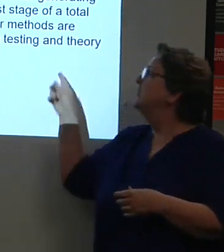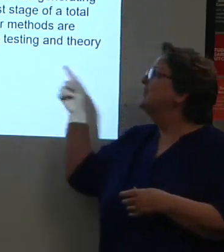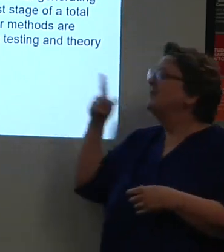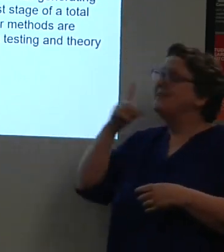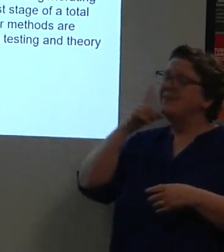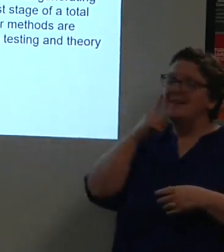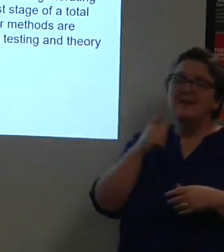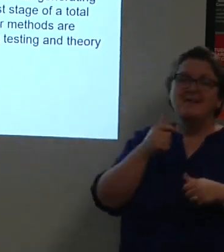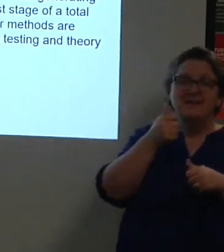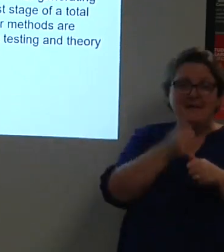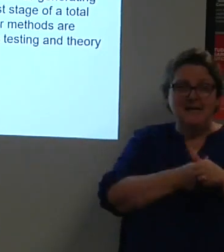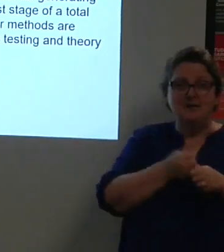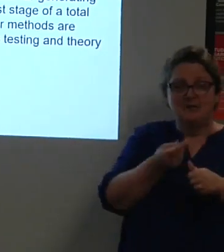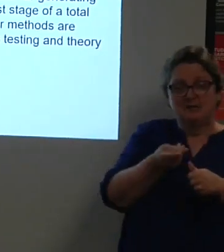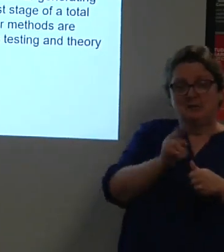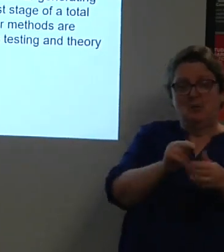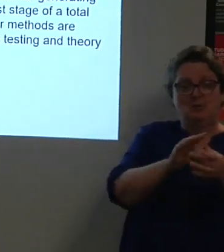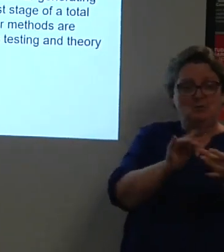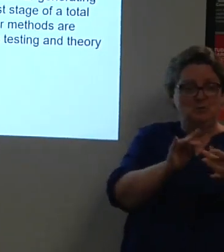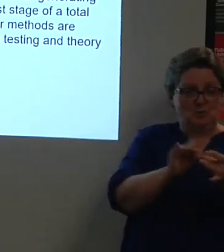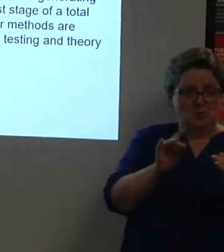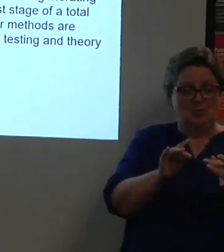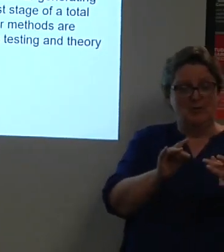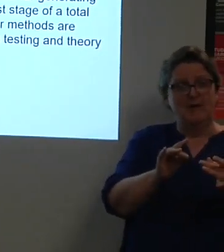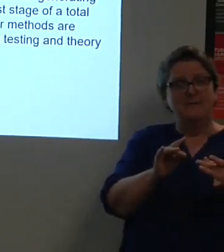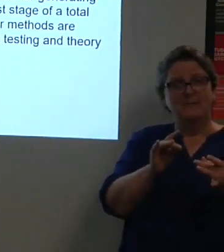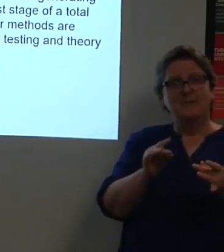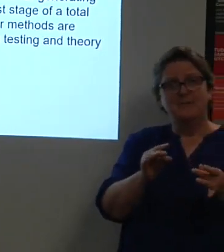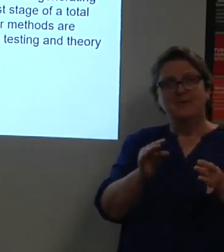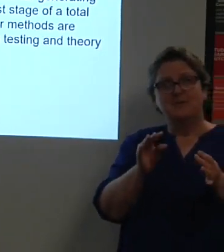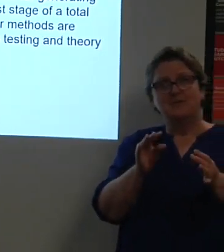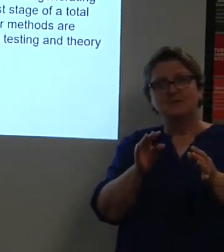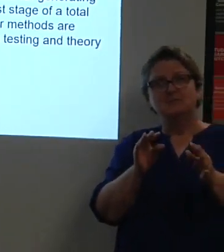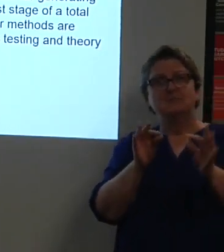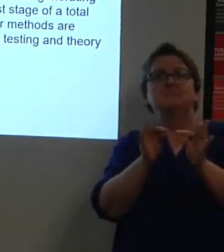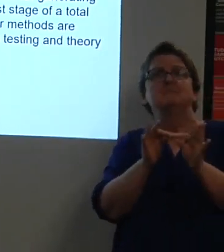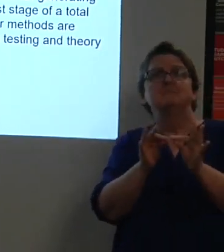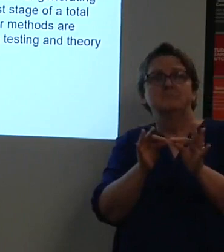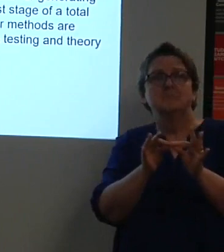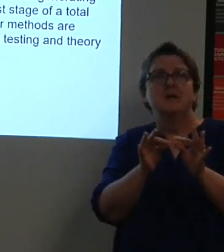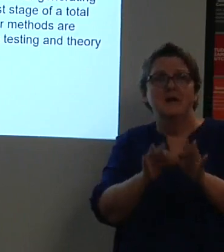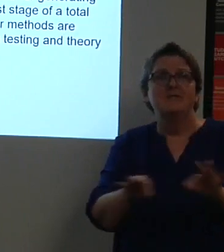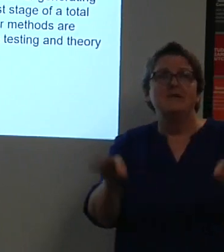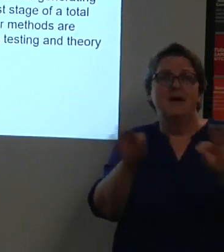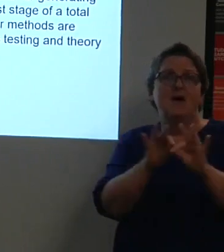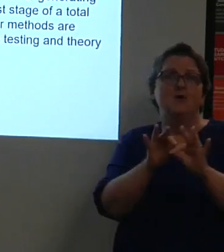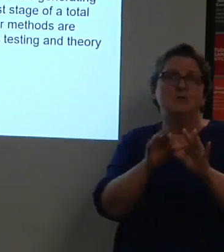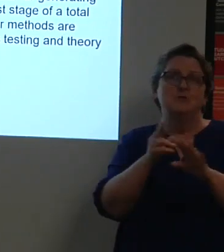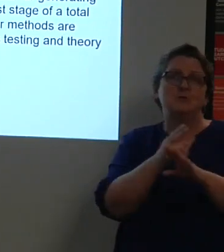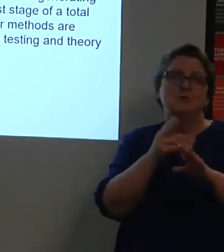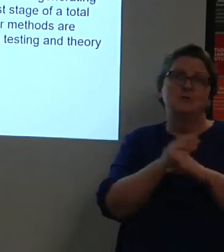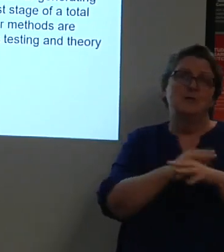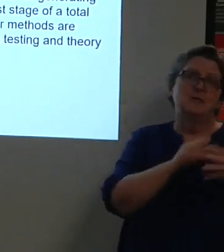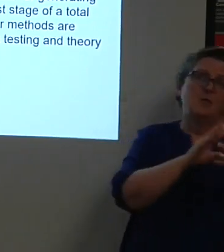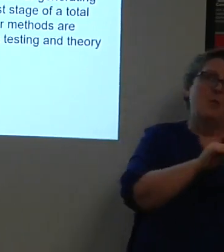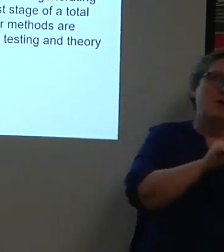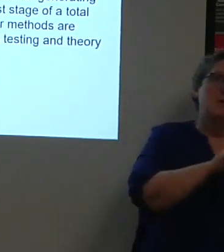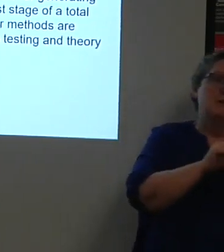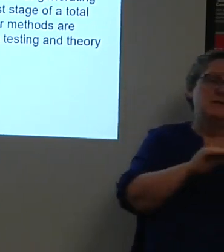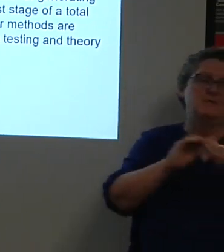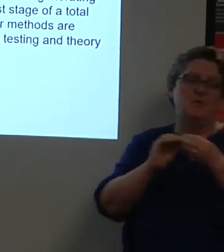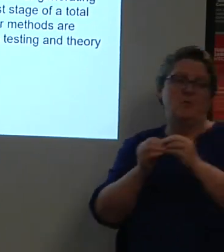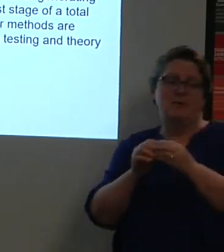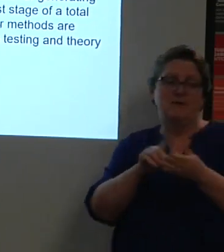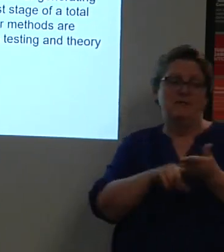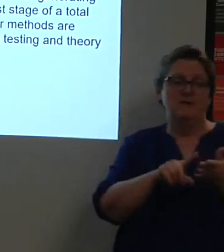but there's still value to quantitative and qualitative arguments together, right? So one way to think about this when it comes